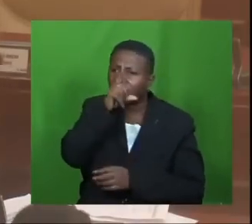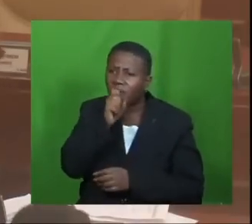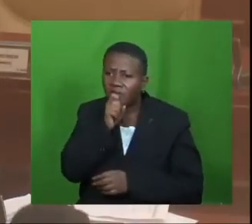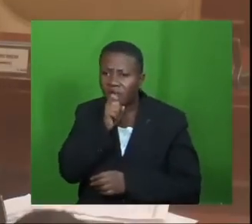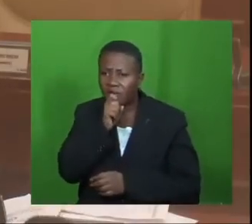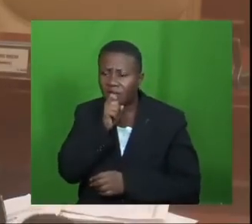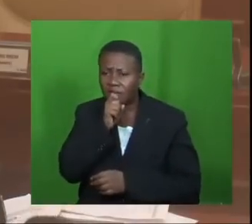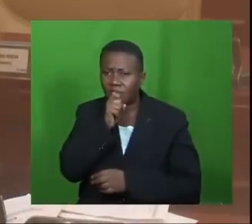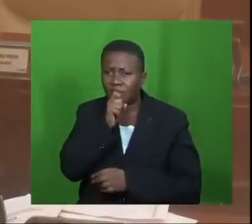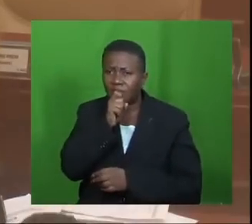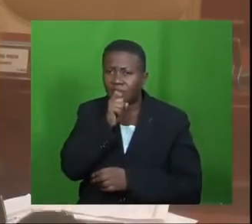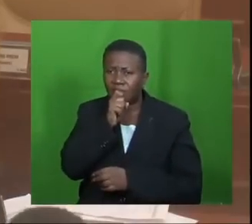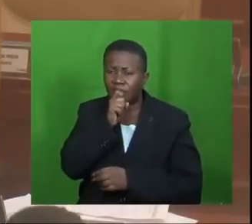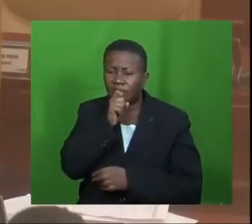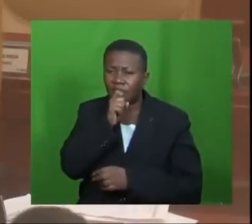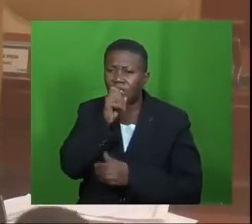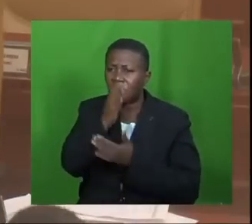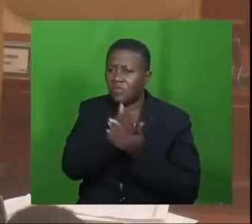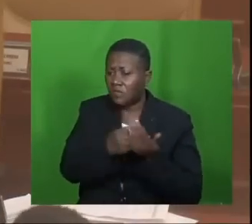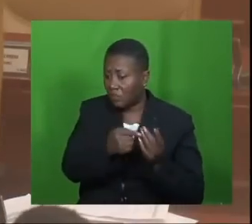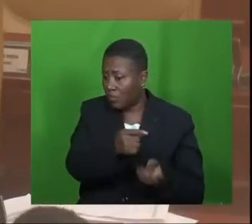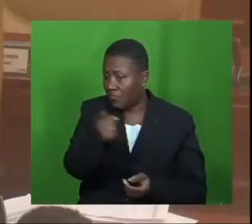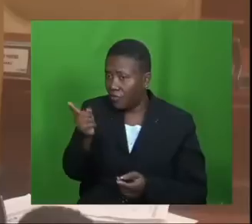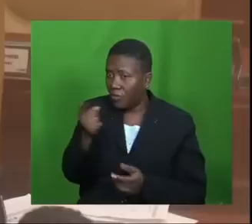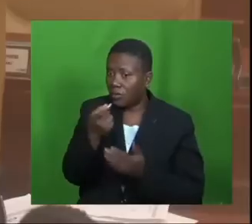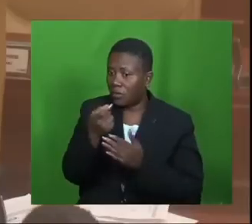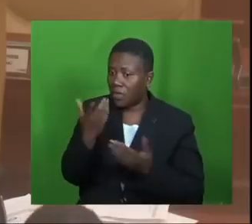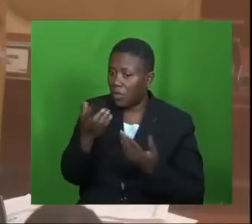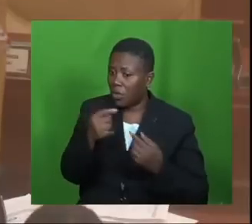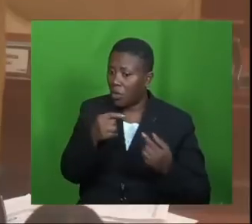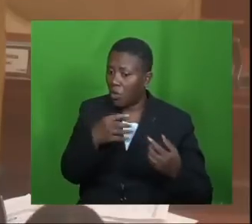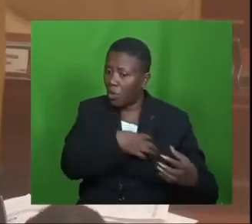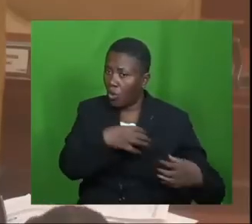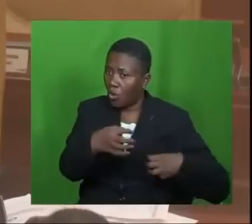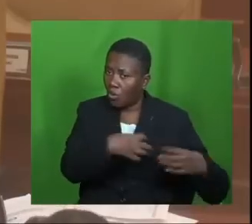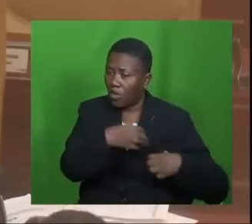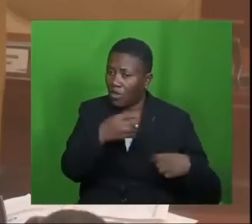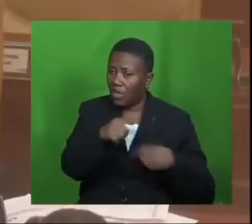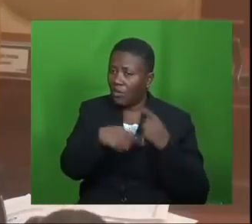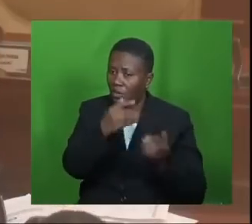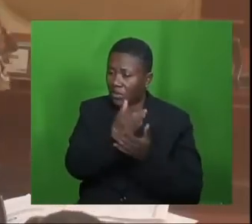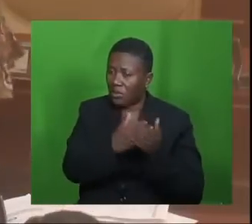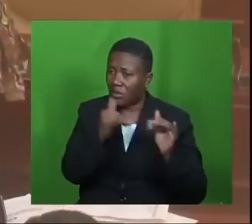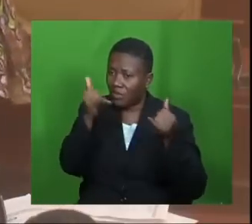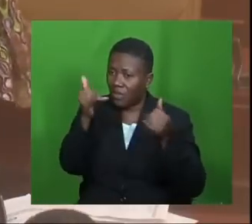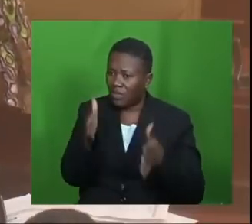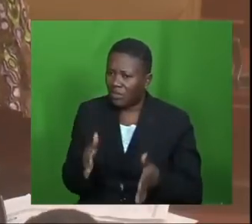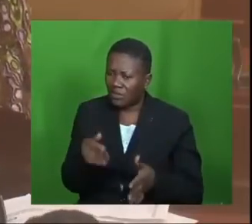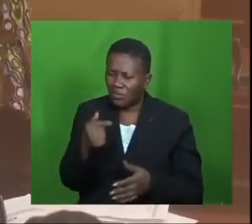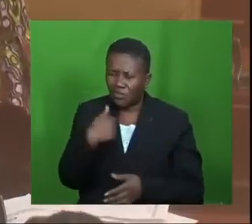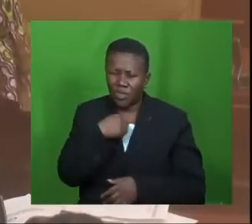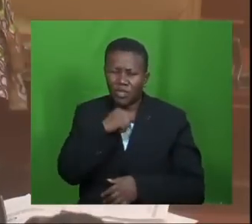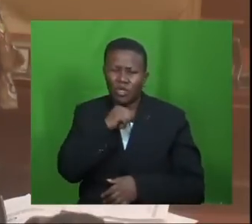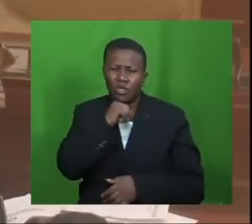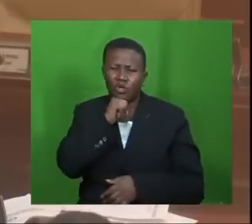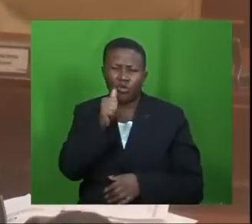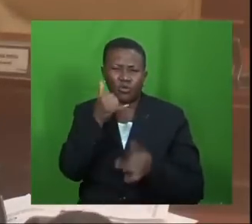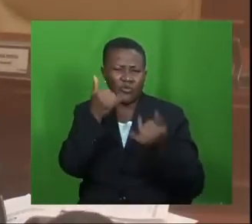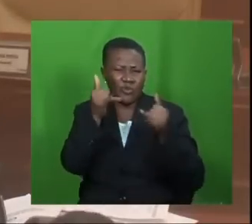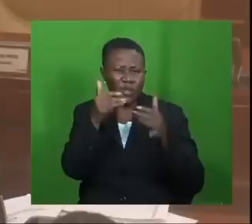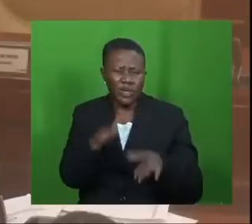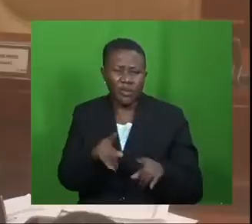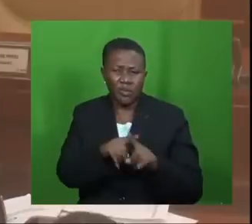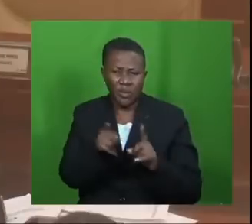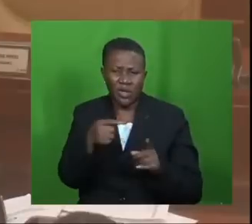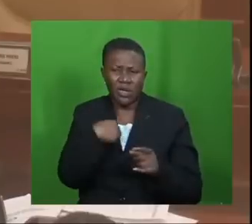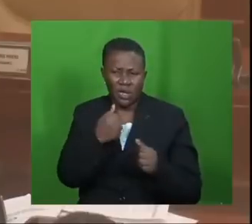some players after the first match. I'm not a football player, but I love football. And I know that once you score a